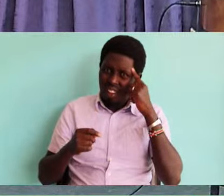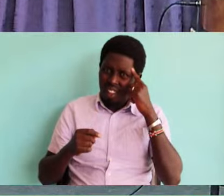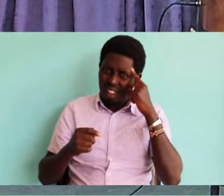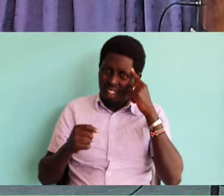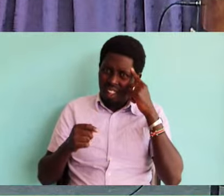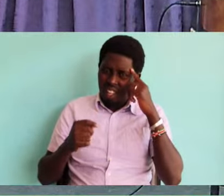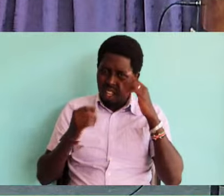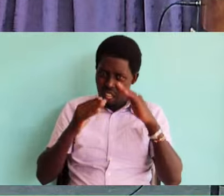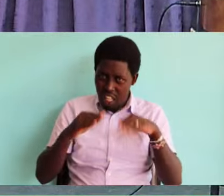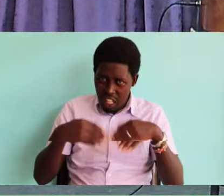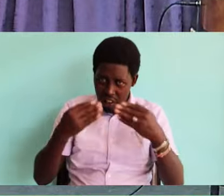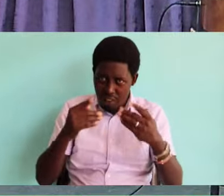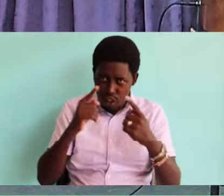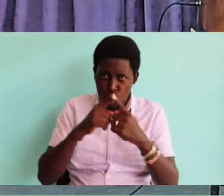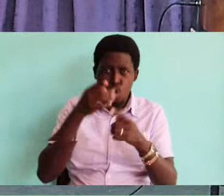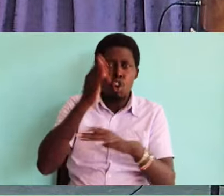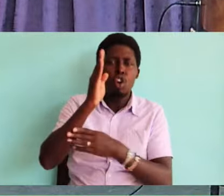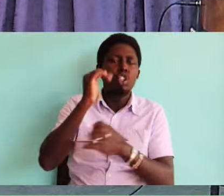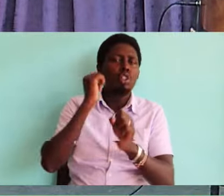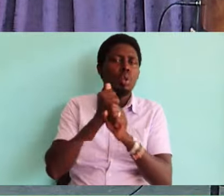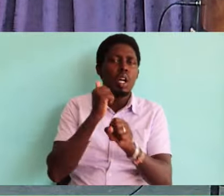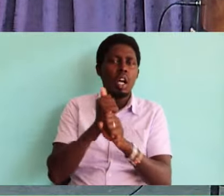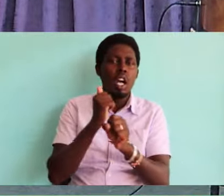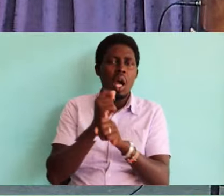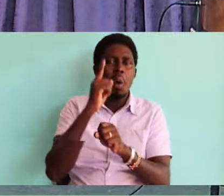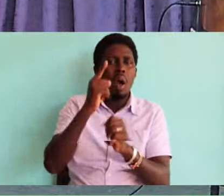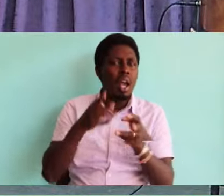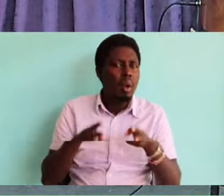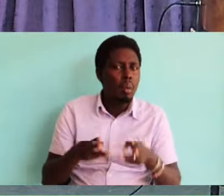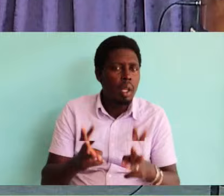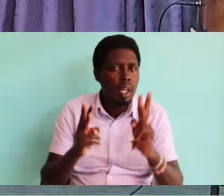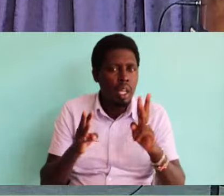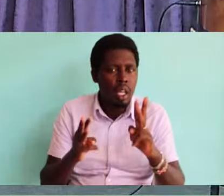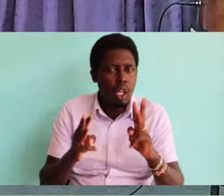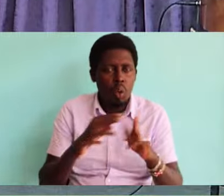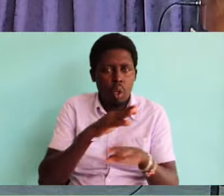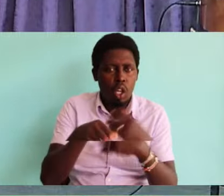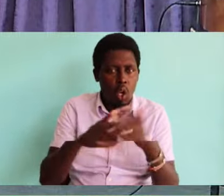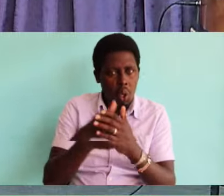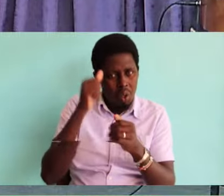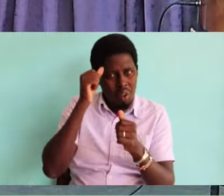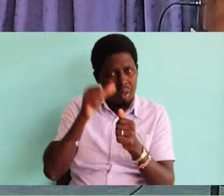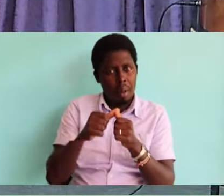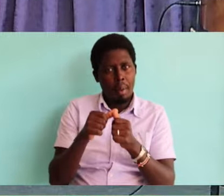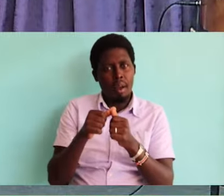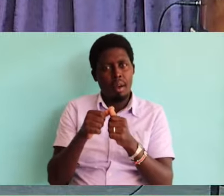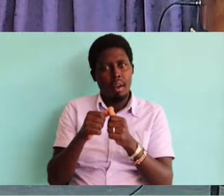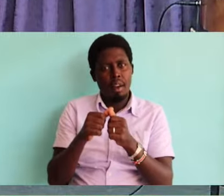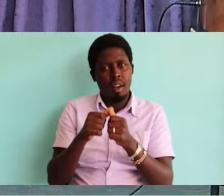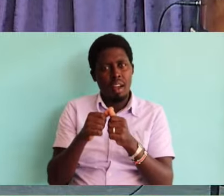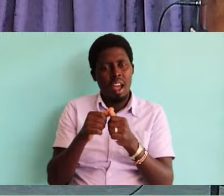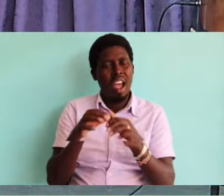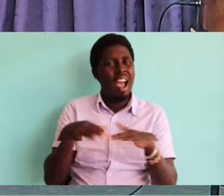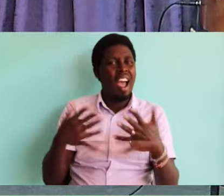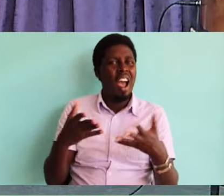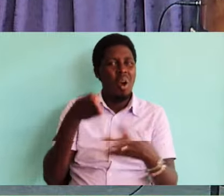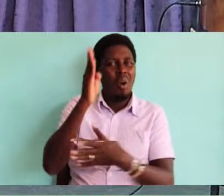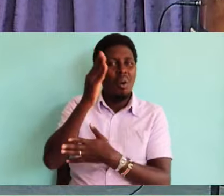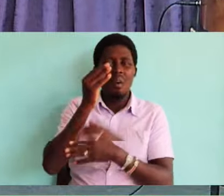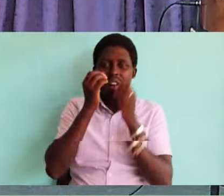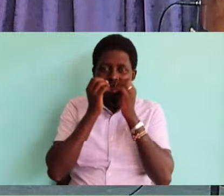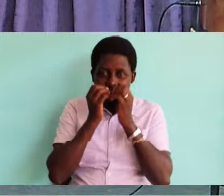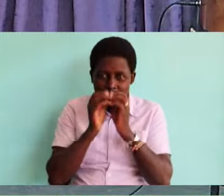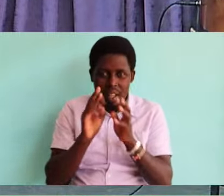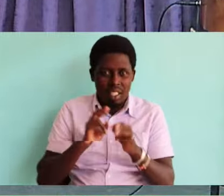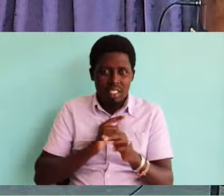giving to God's work, one way we remember God with how he has blessed us, with how he has